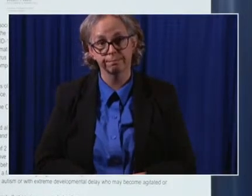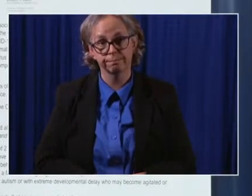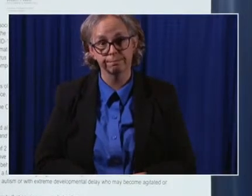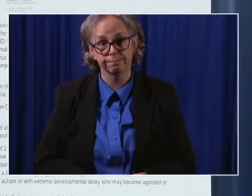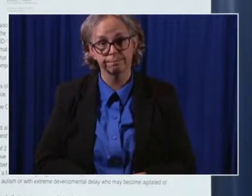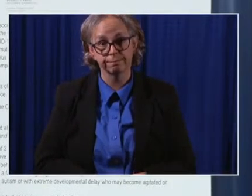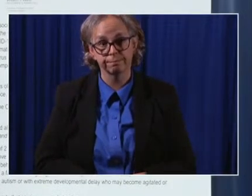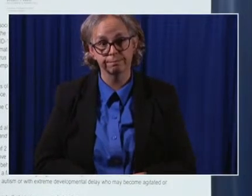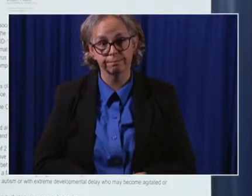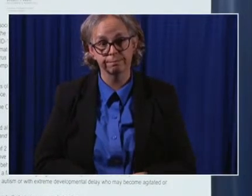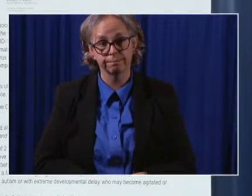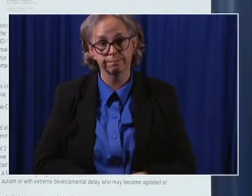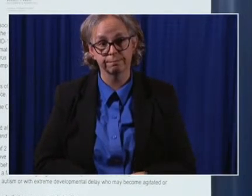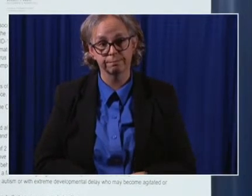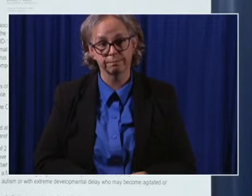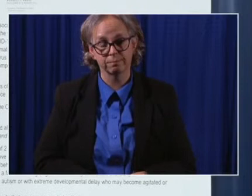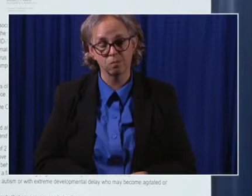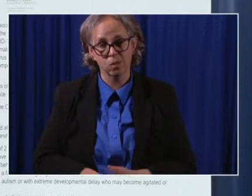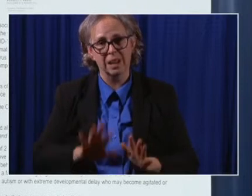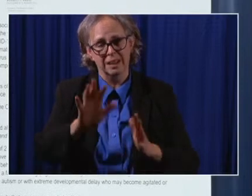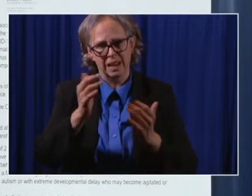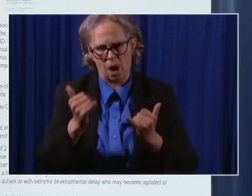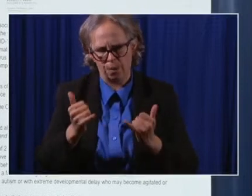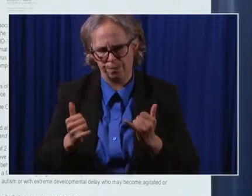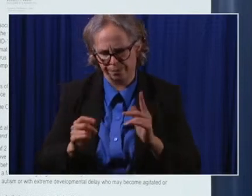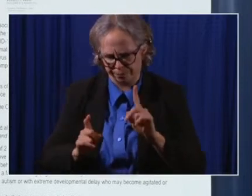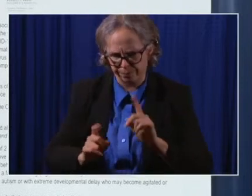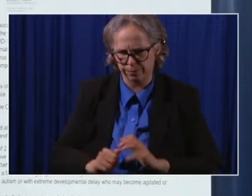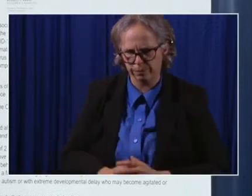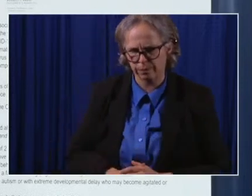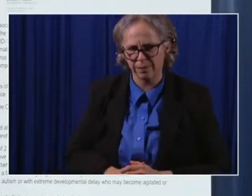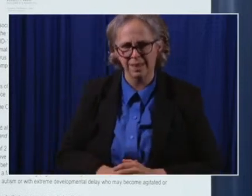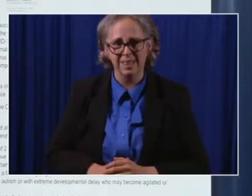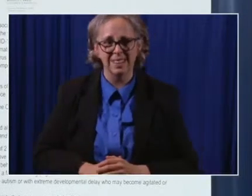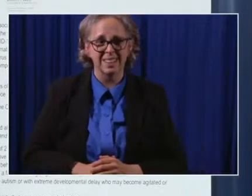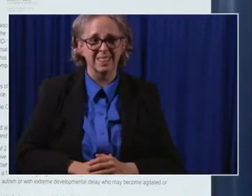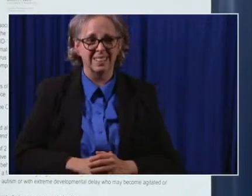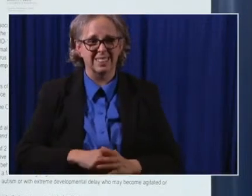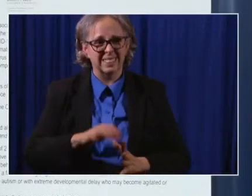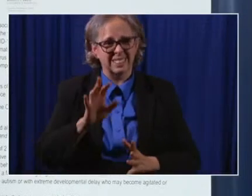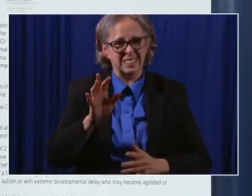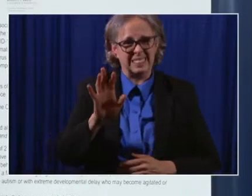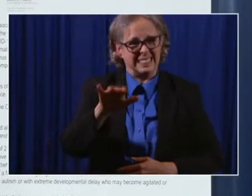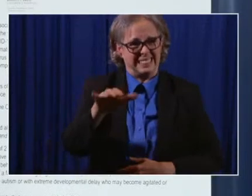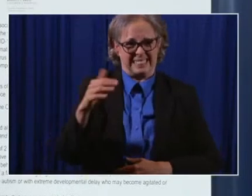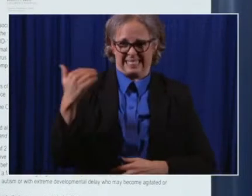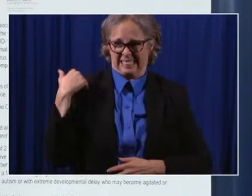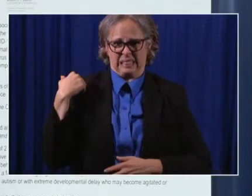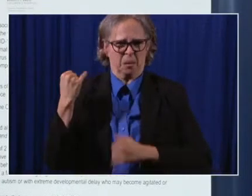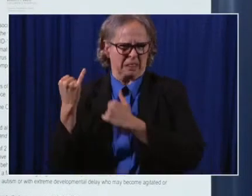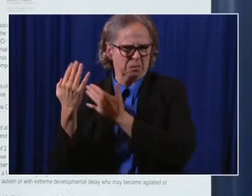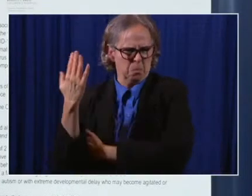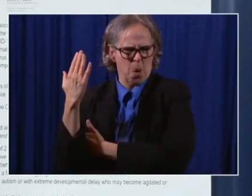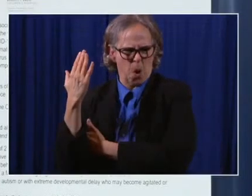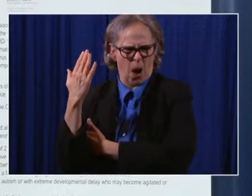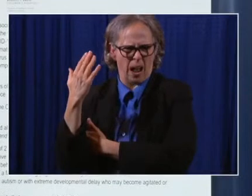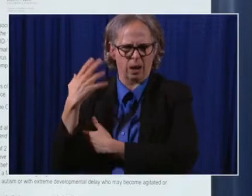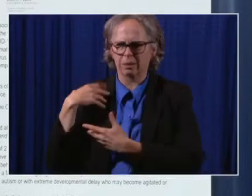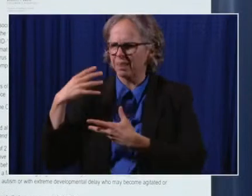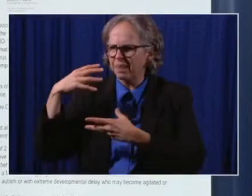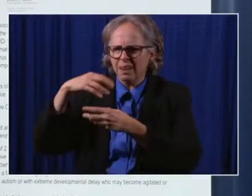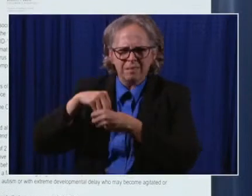add to that just this morning. And I actually talked to them at 7 this morning on a conference